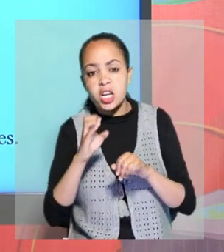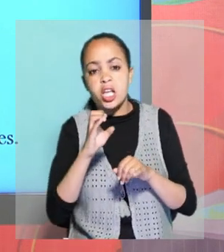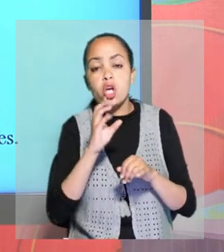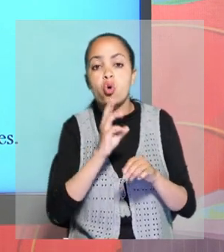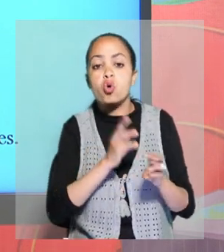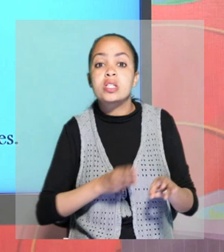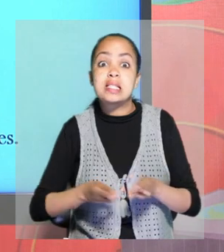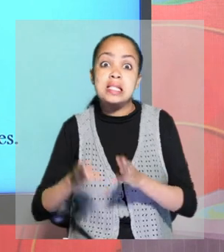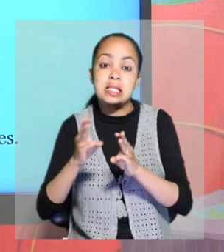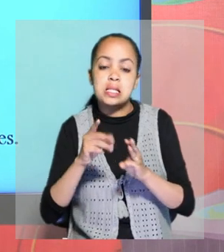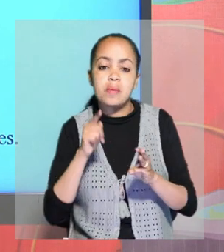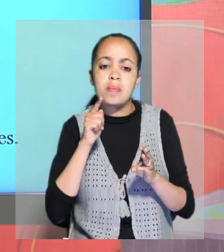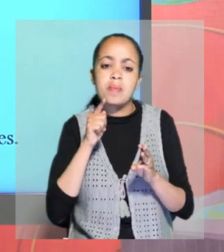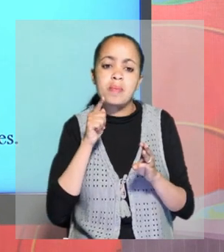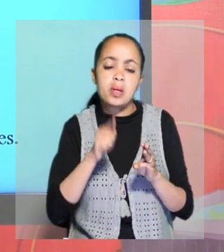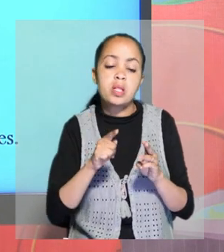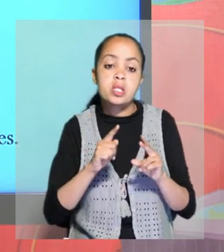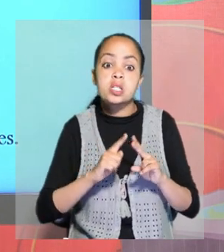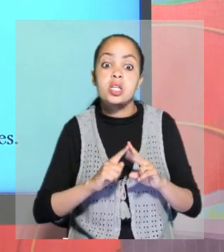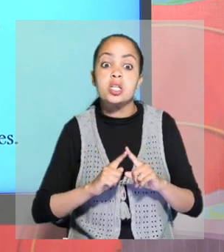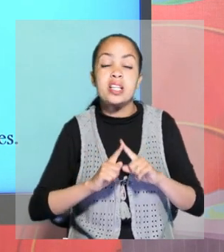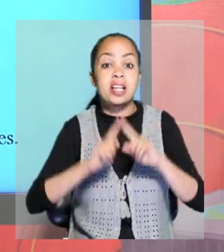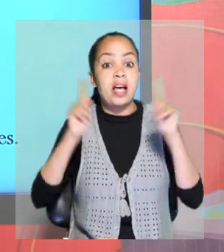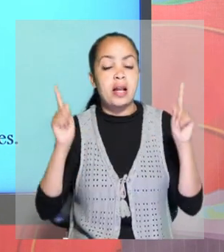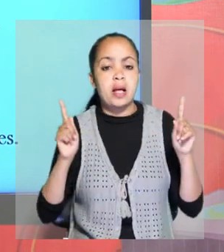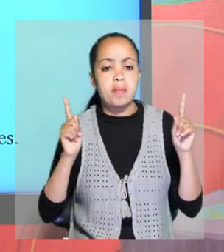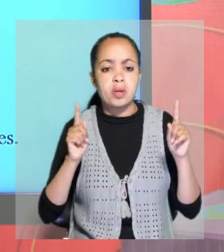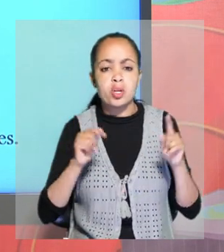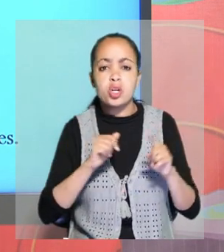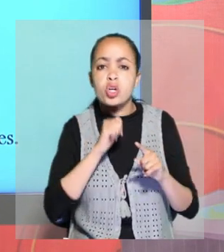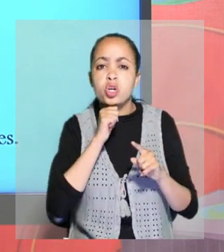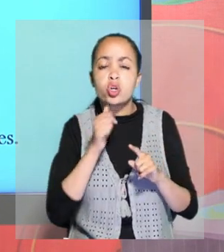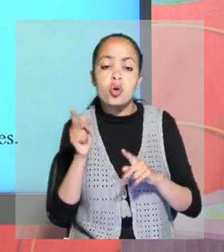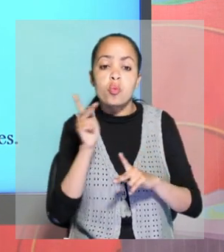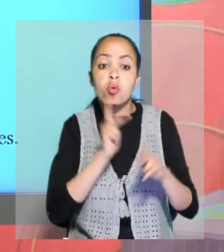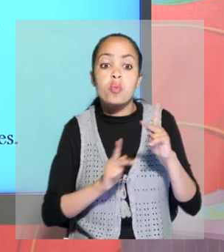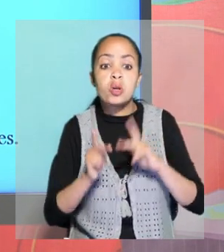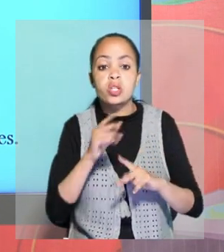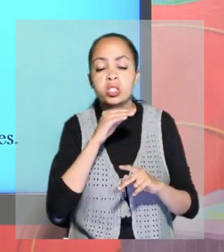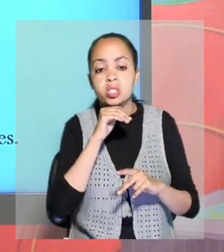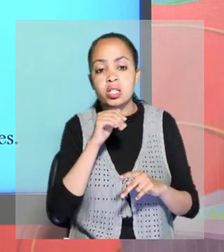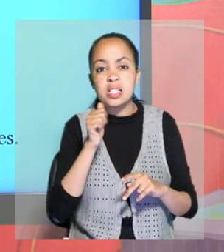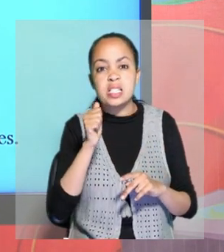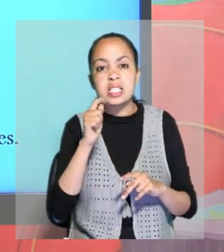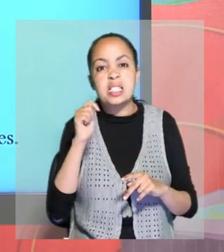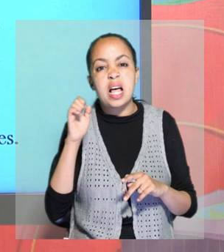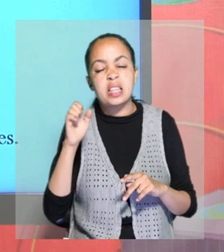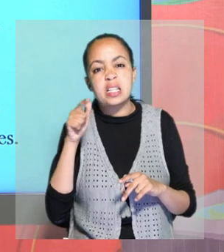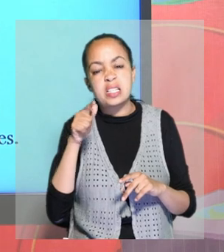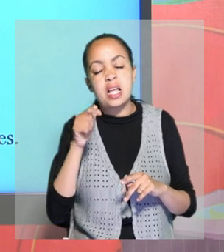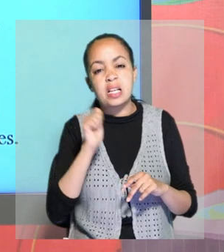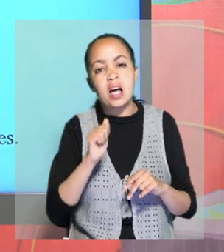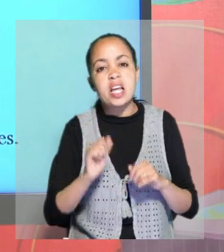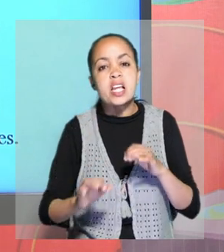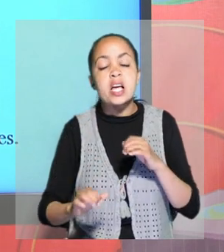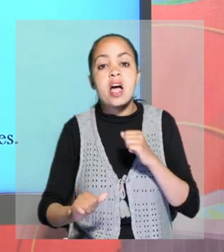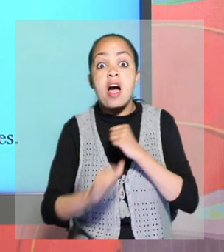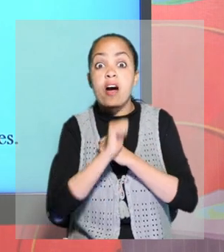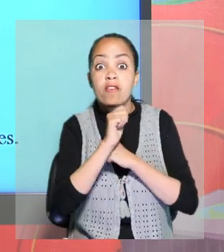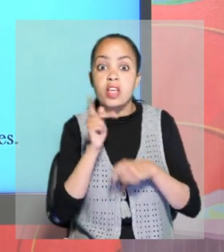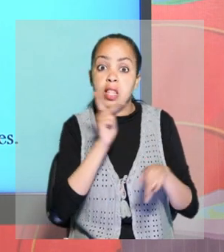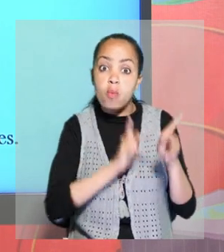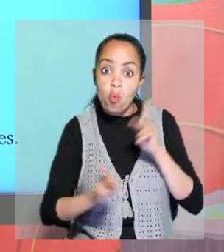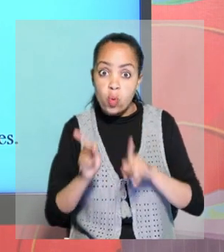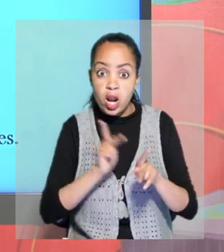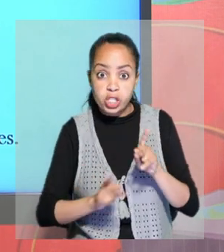ecosystem, it is a dynamic unit. No population is static. there is a factor that can influence population.